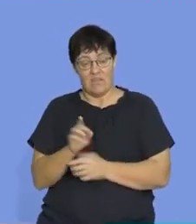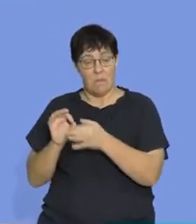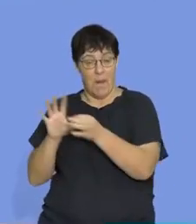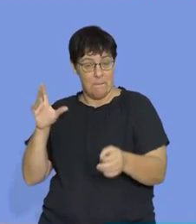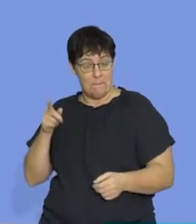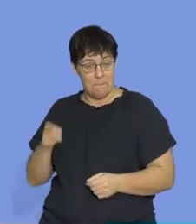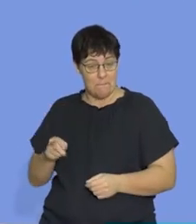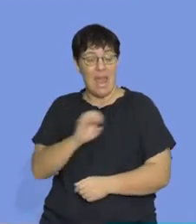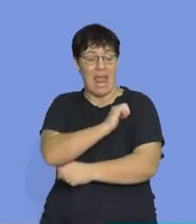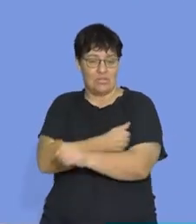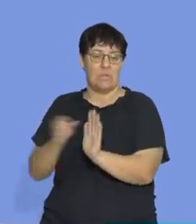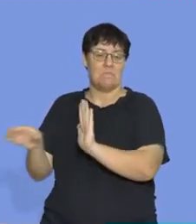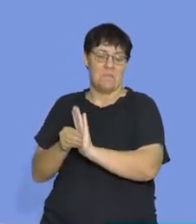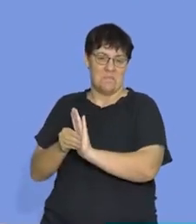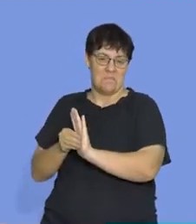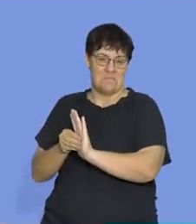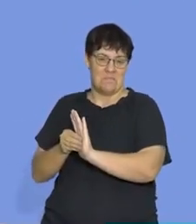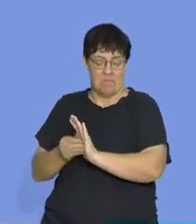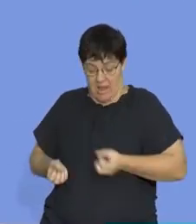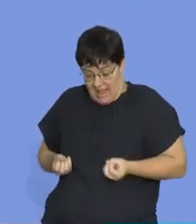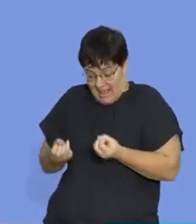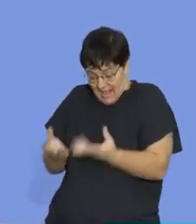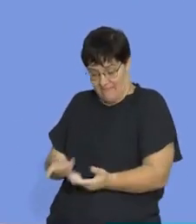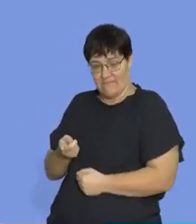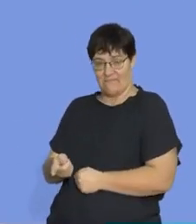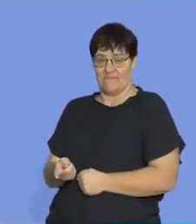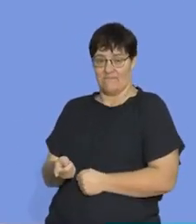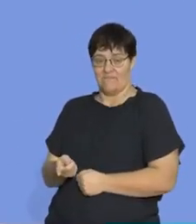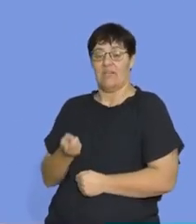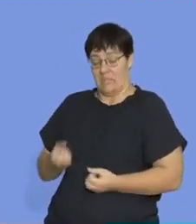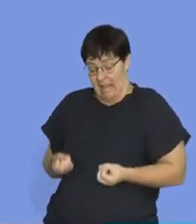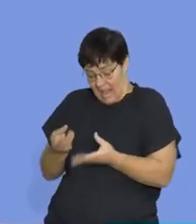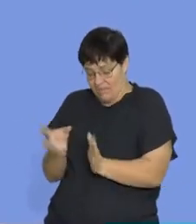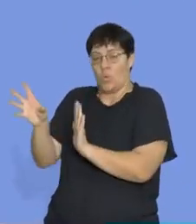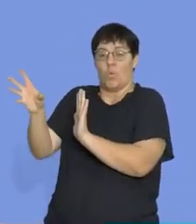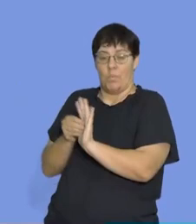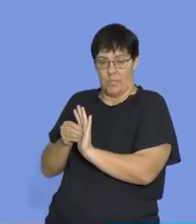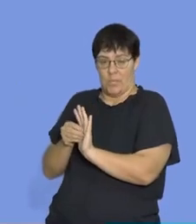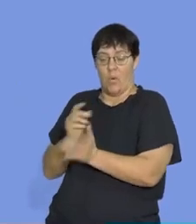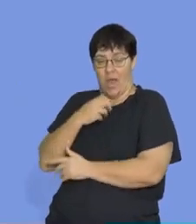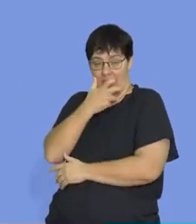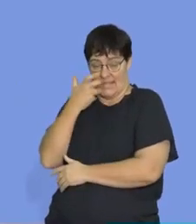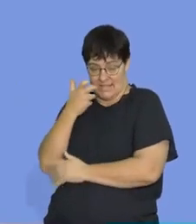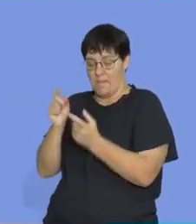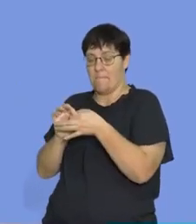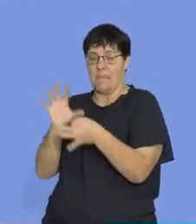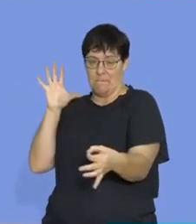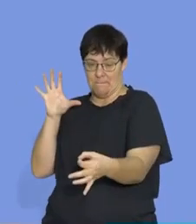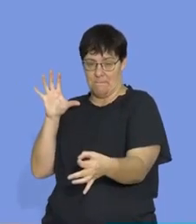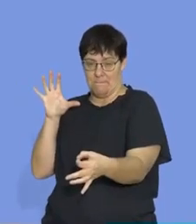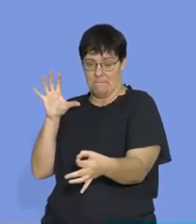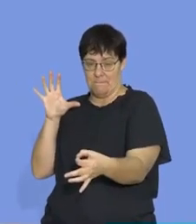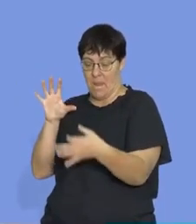energy is absorbed. So we may supply energy from external energy, in the form of heat to break the bonds. Then when